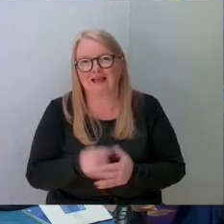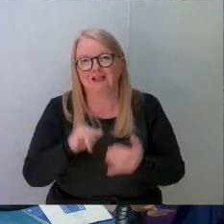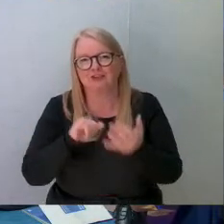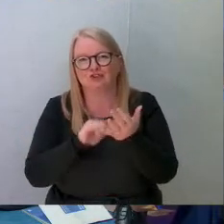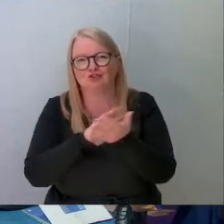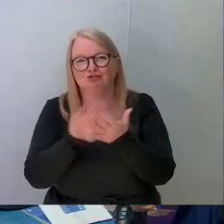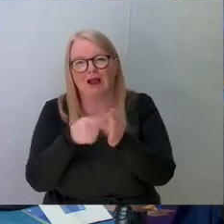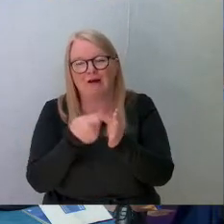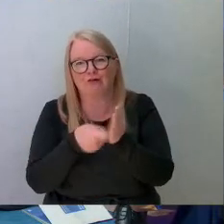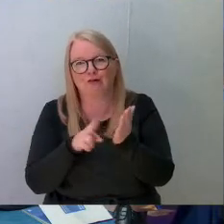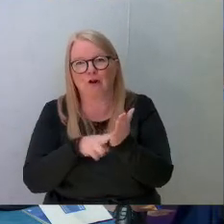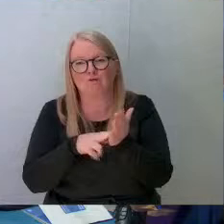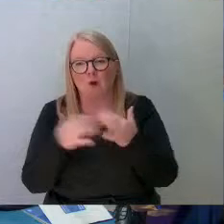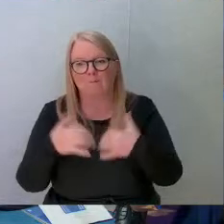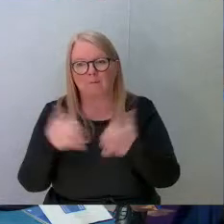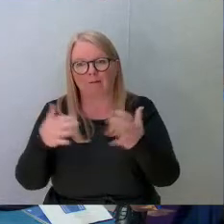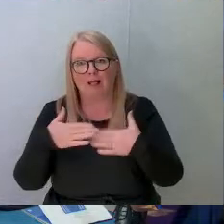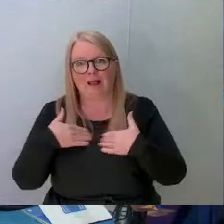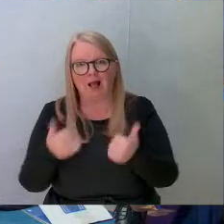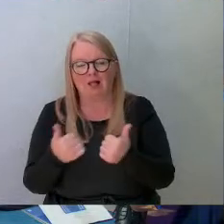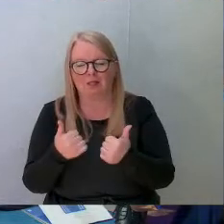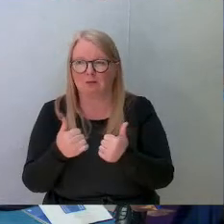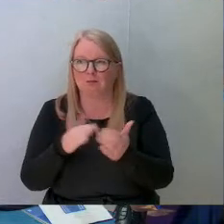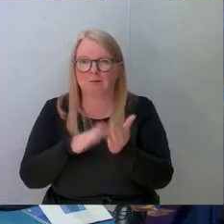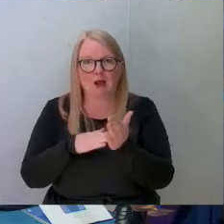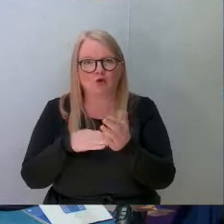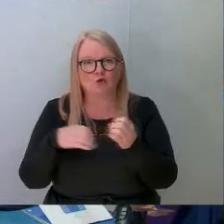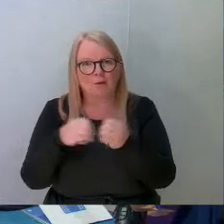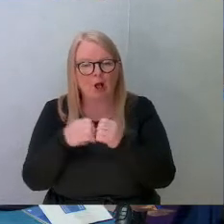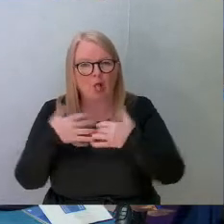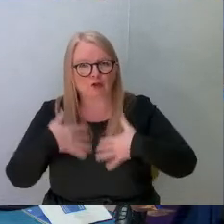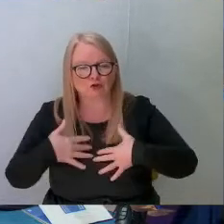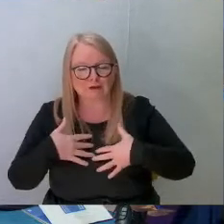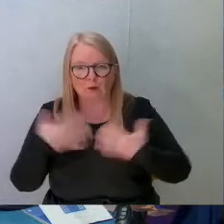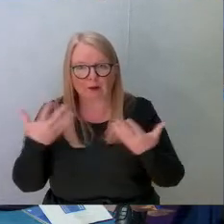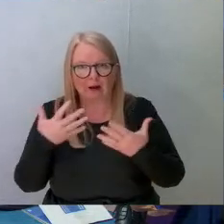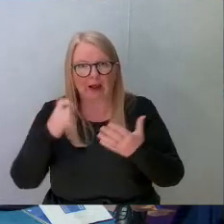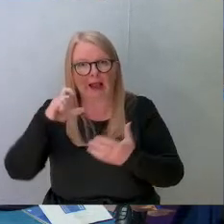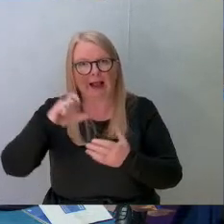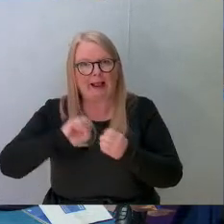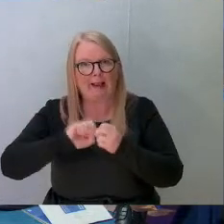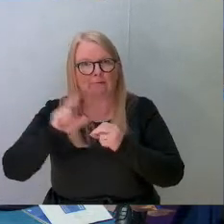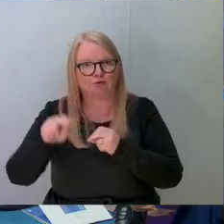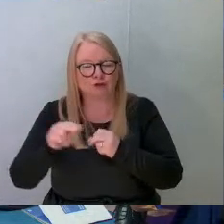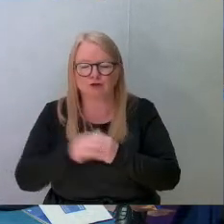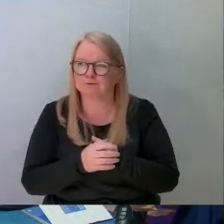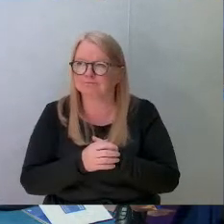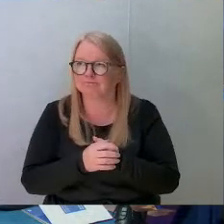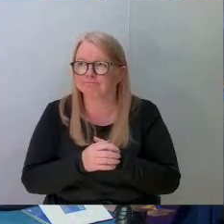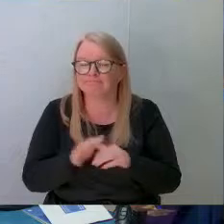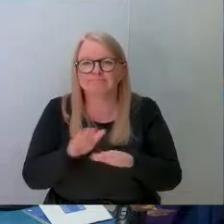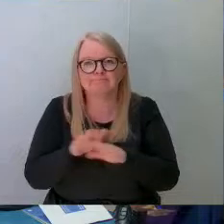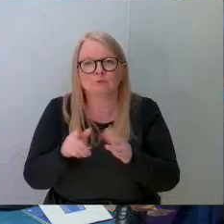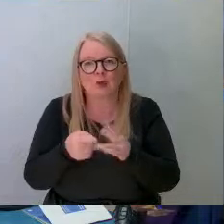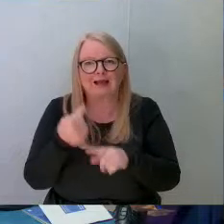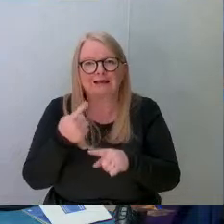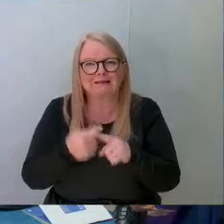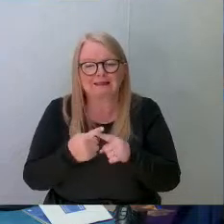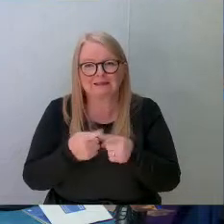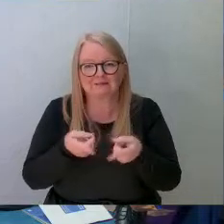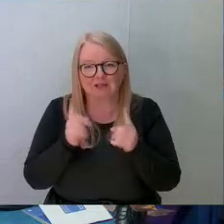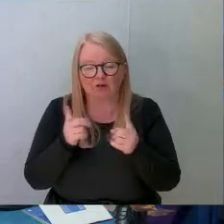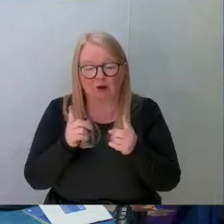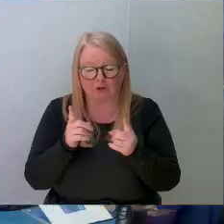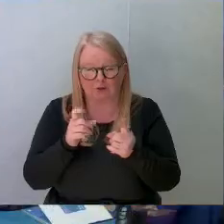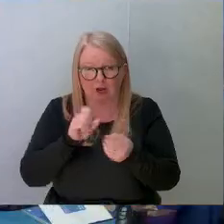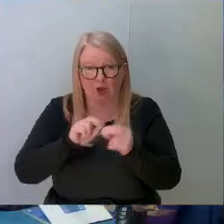of Public Health and Microbiology at the University of Cambridge. She's a non-executive director of Cambridge University